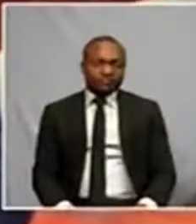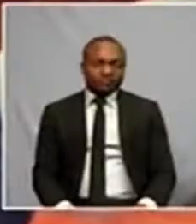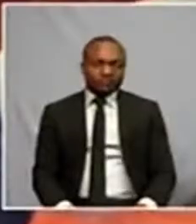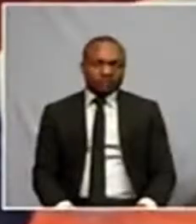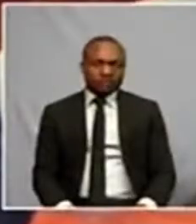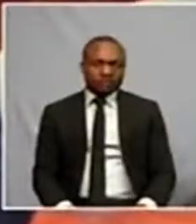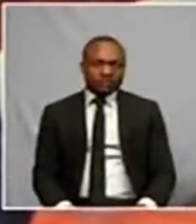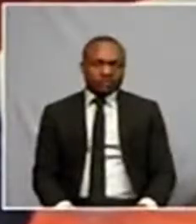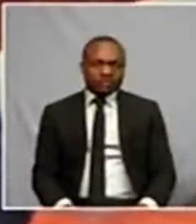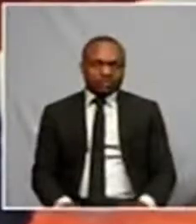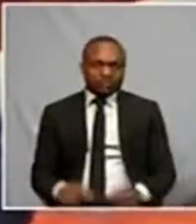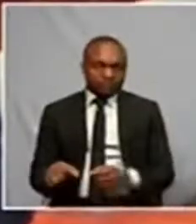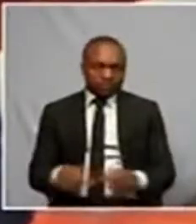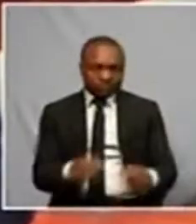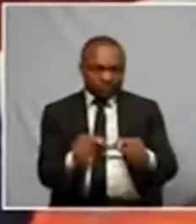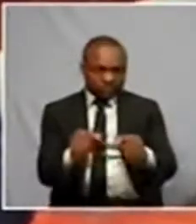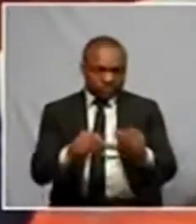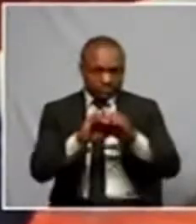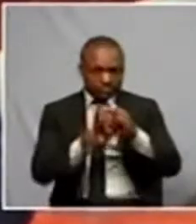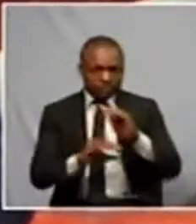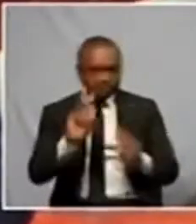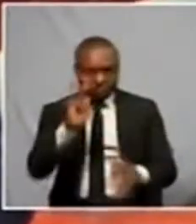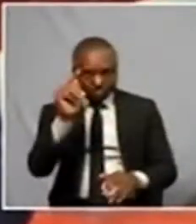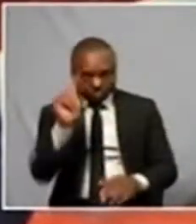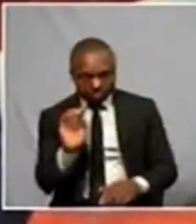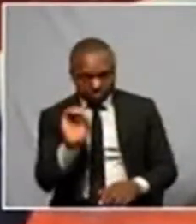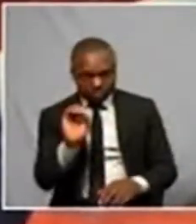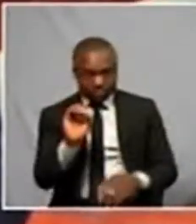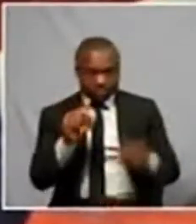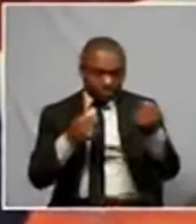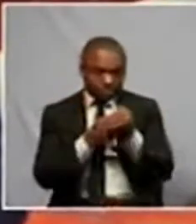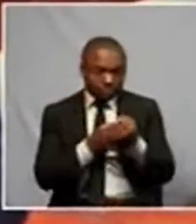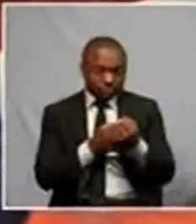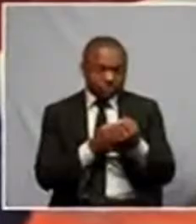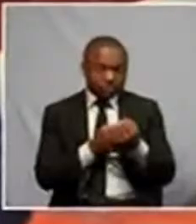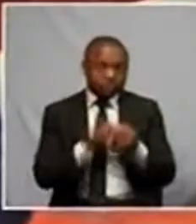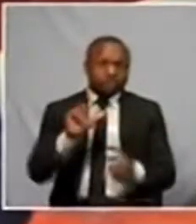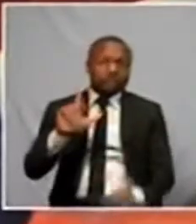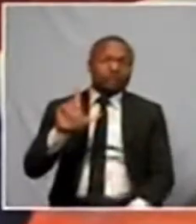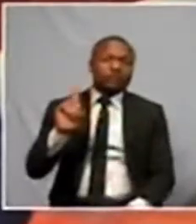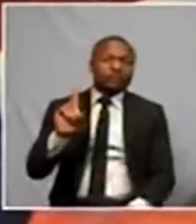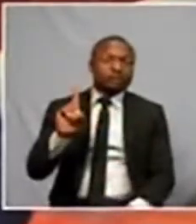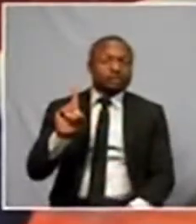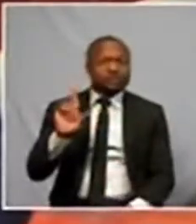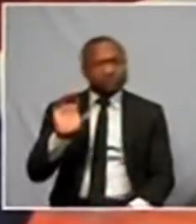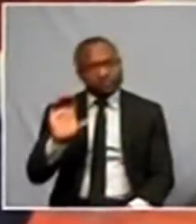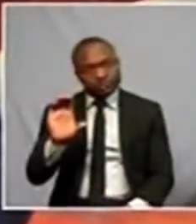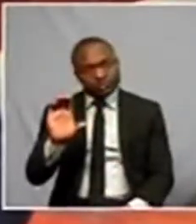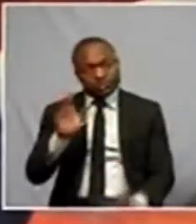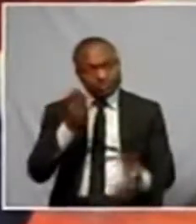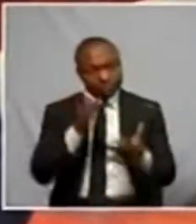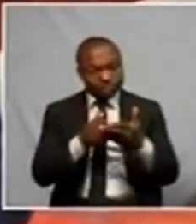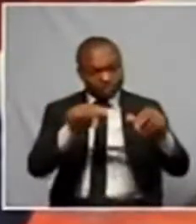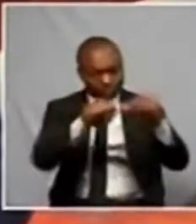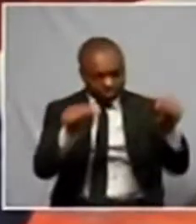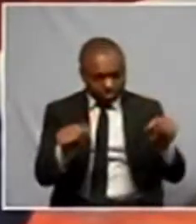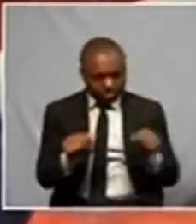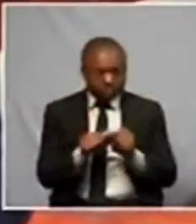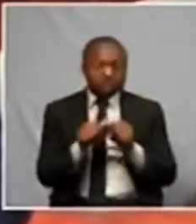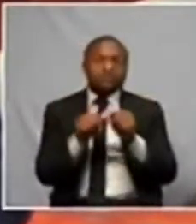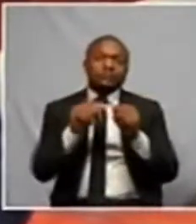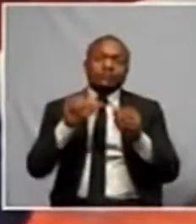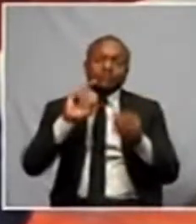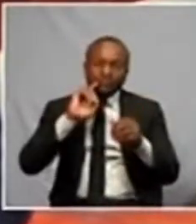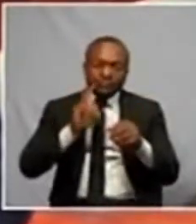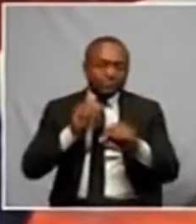the WTO where support is given, especially to LDCs, Zambia being an LDC. So this is an area which, Chair, we would have to